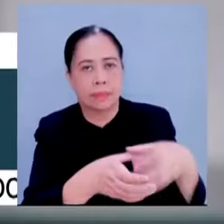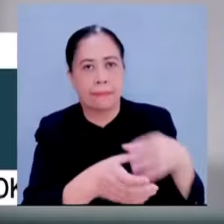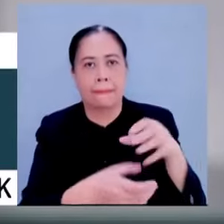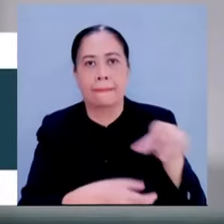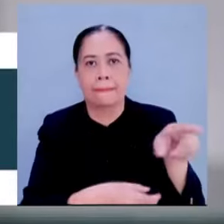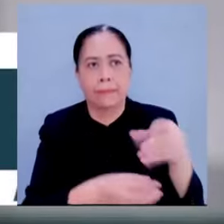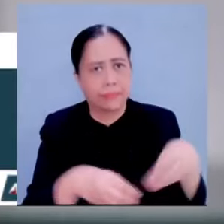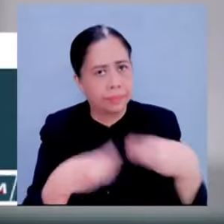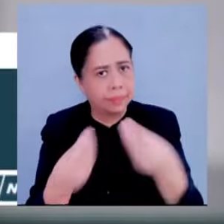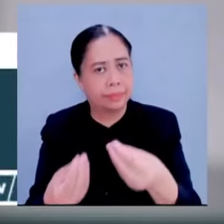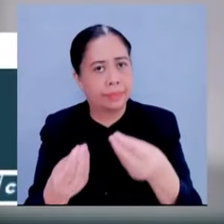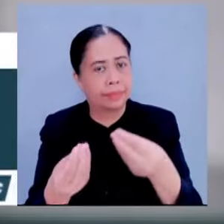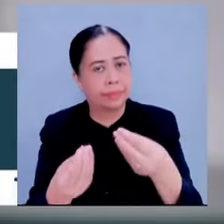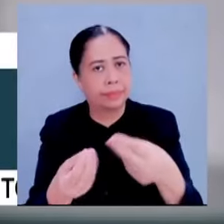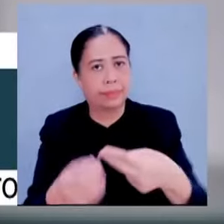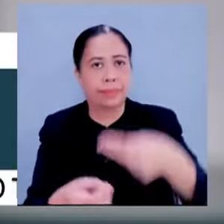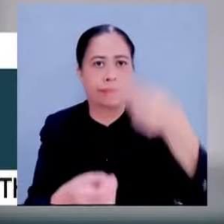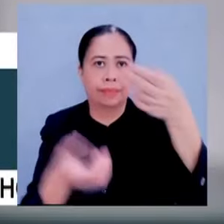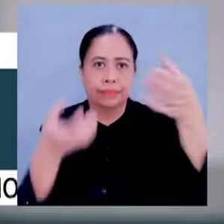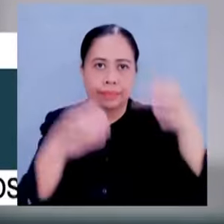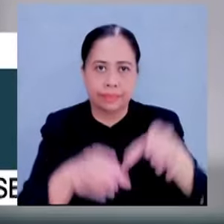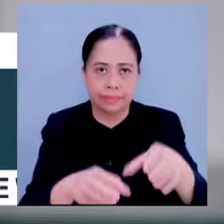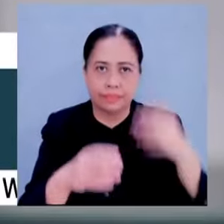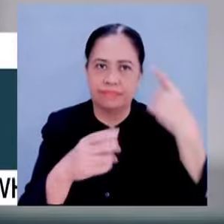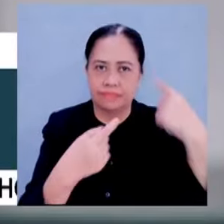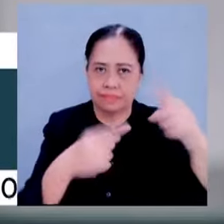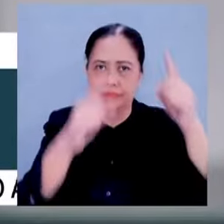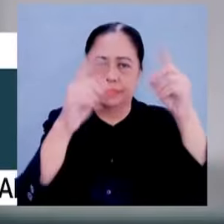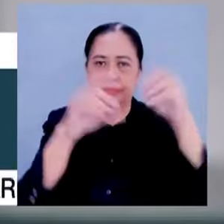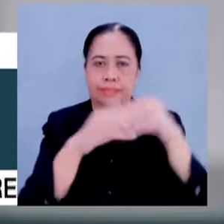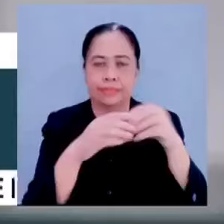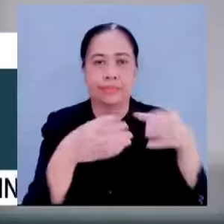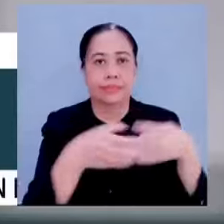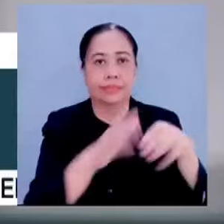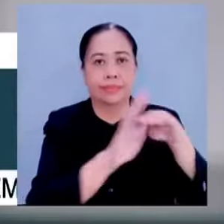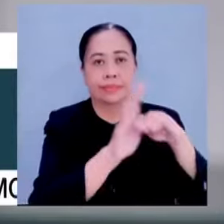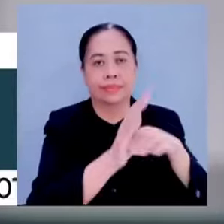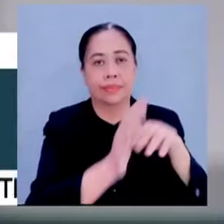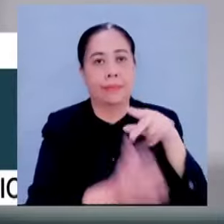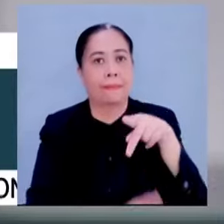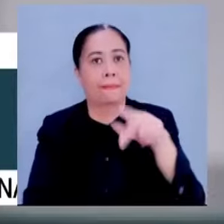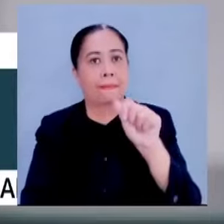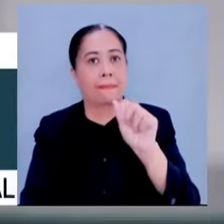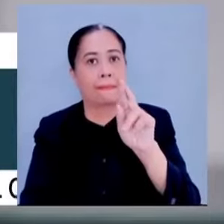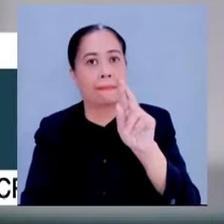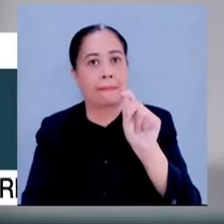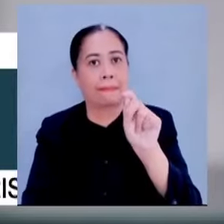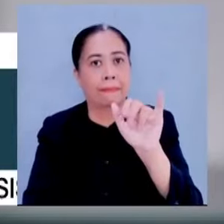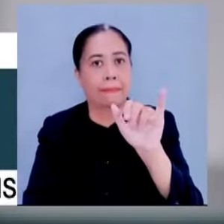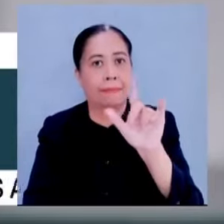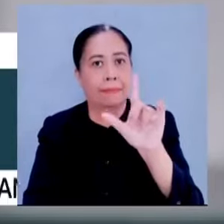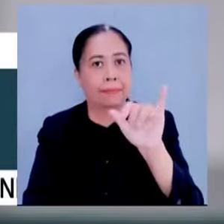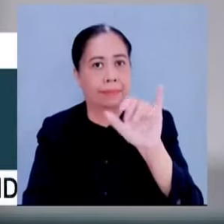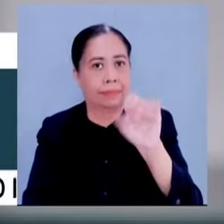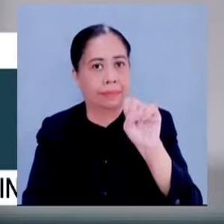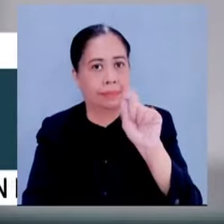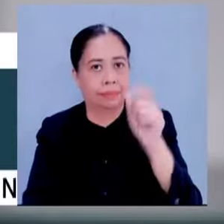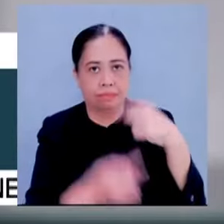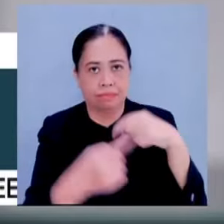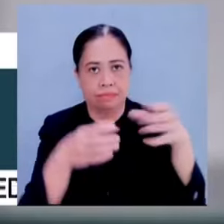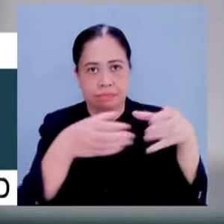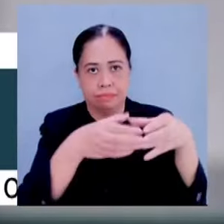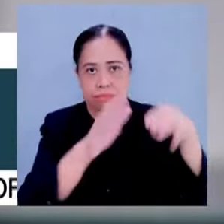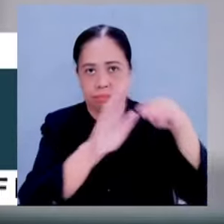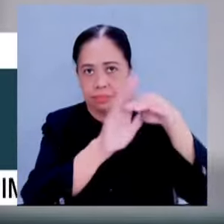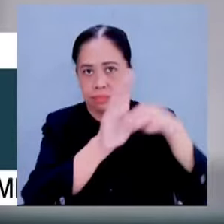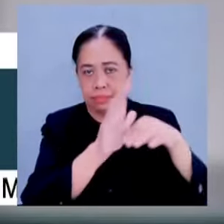give it a higher chance of success in the party list elections. So, because the whole idea of the party